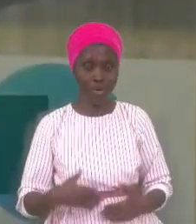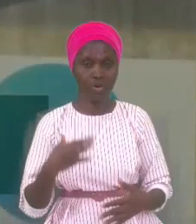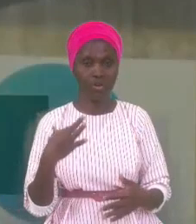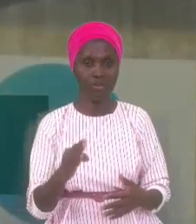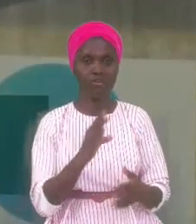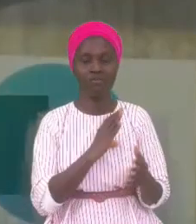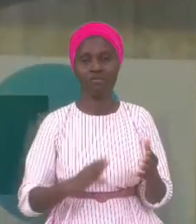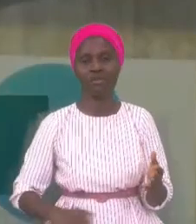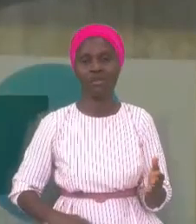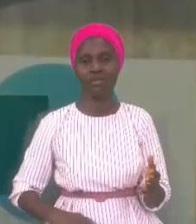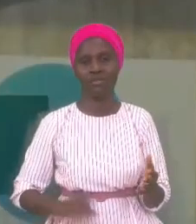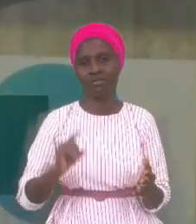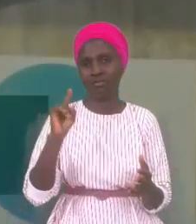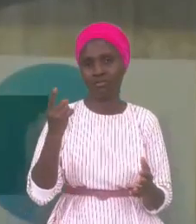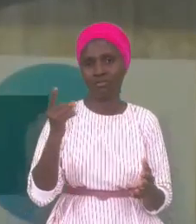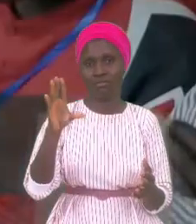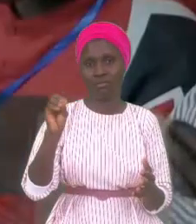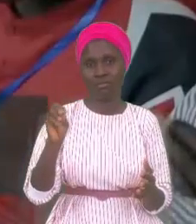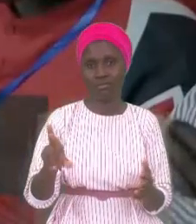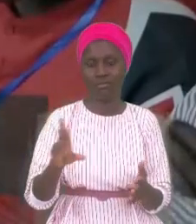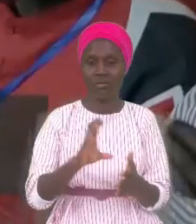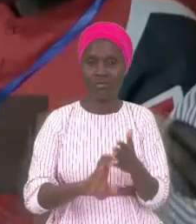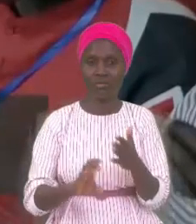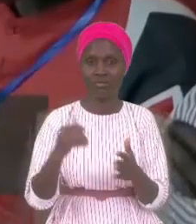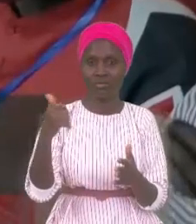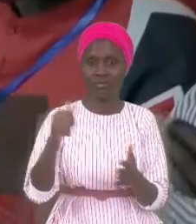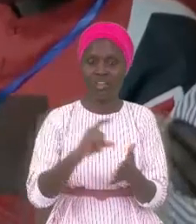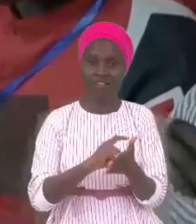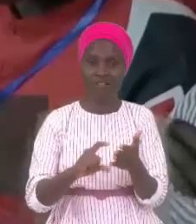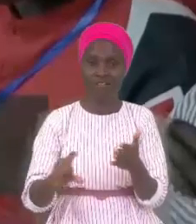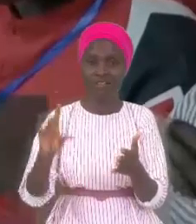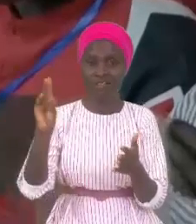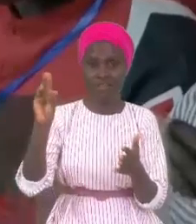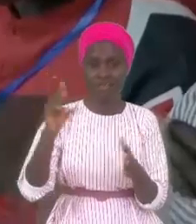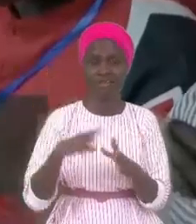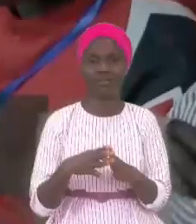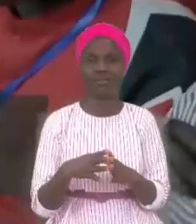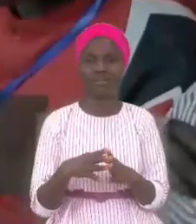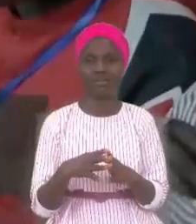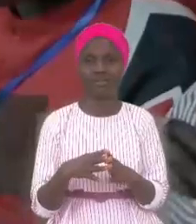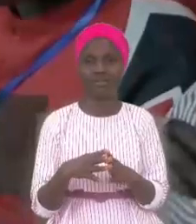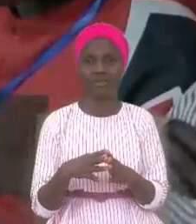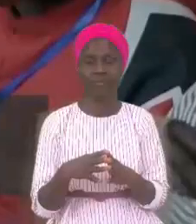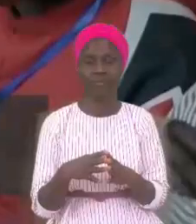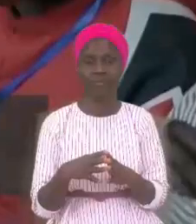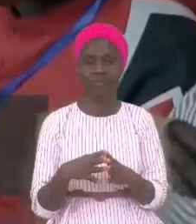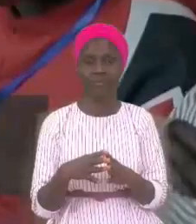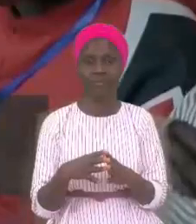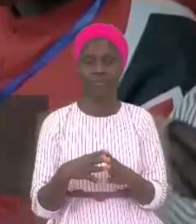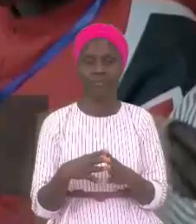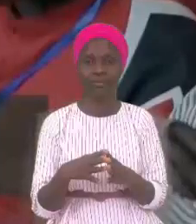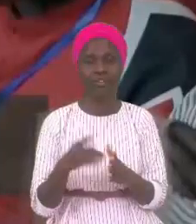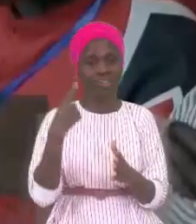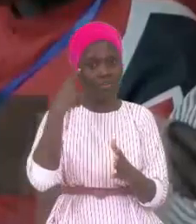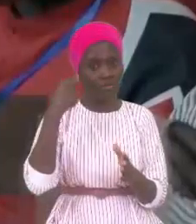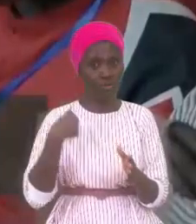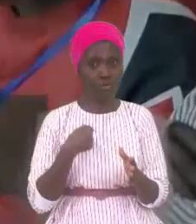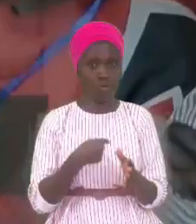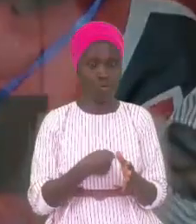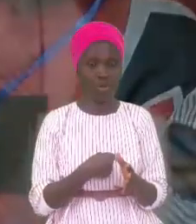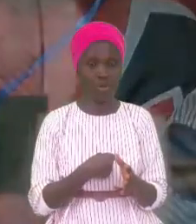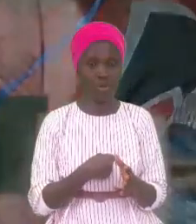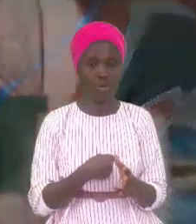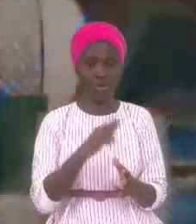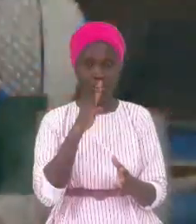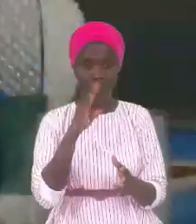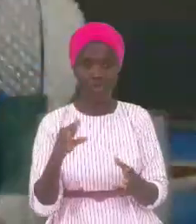chapter 10, we're reading from verse 17. 1 Corinthians chapter 10, verse 17. For we being